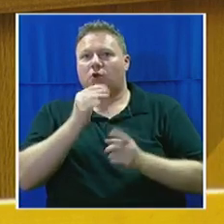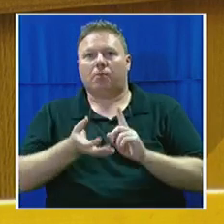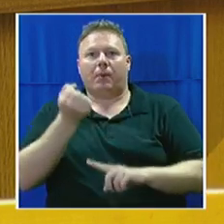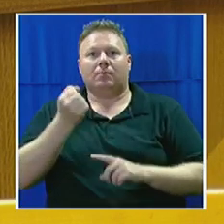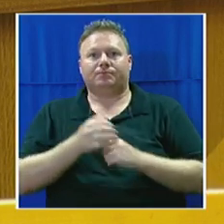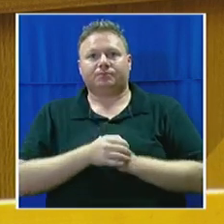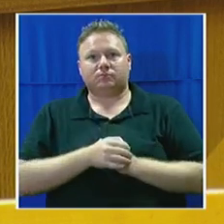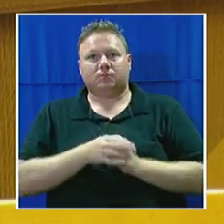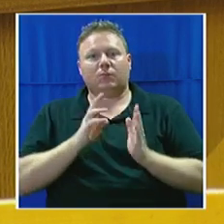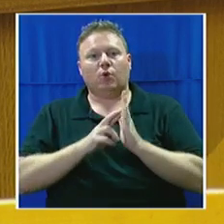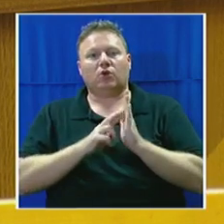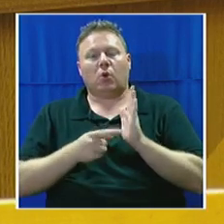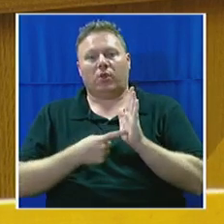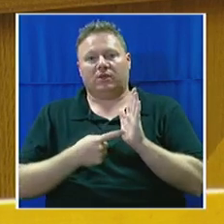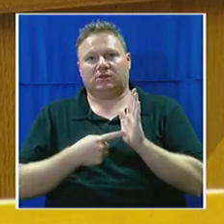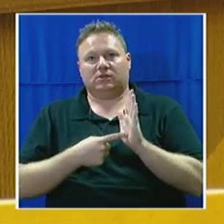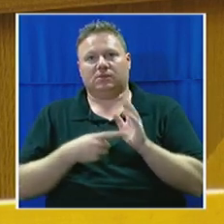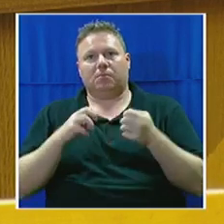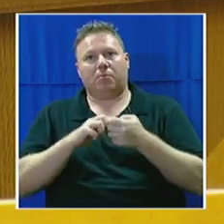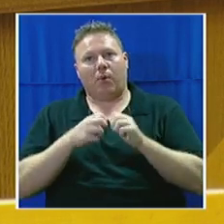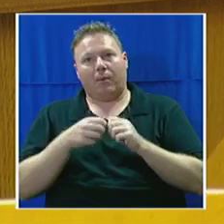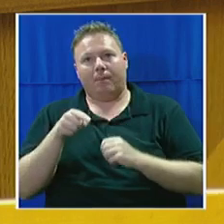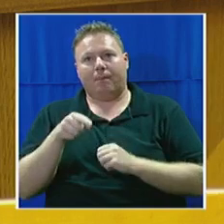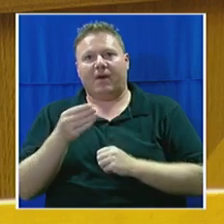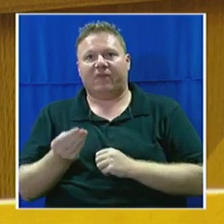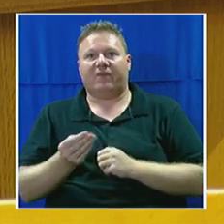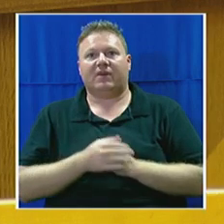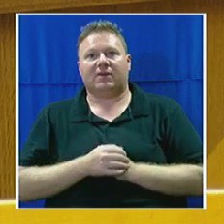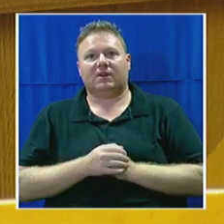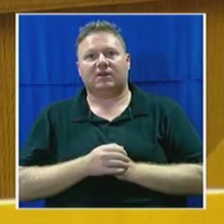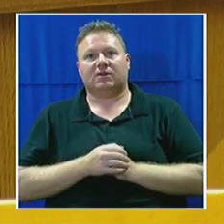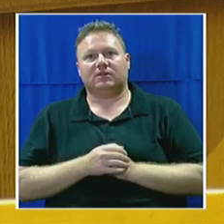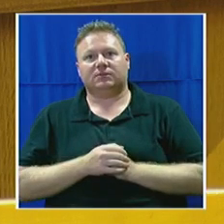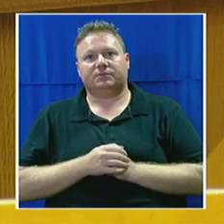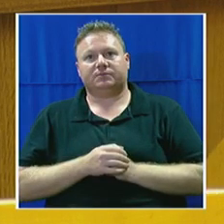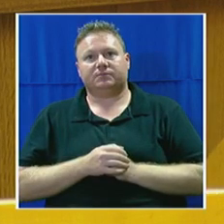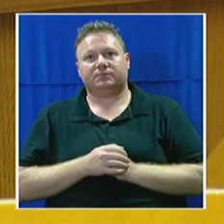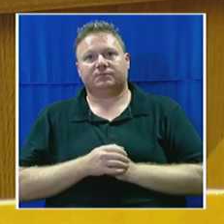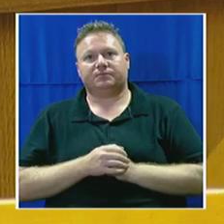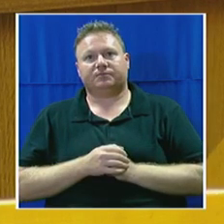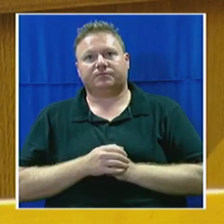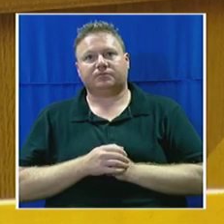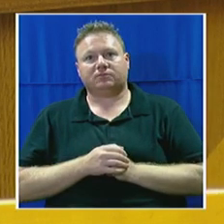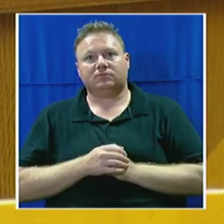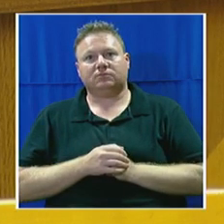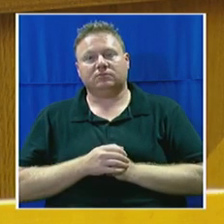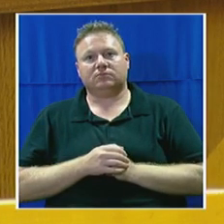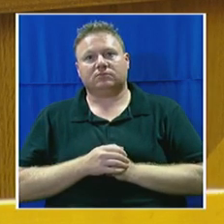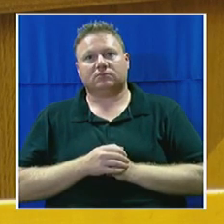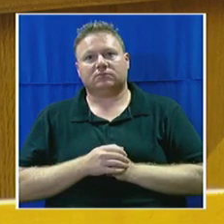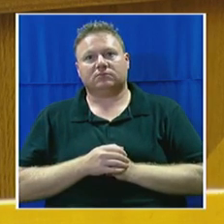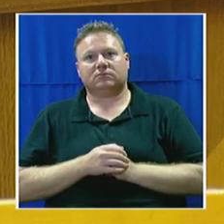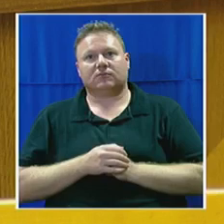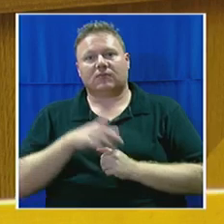this, there is a problem. The minister has indicated that